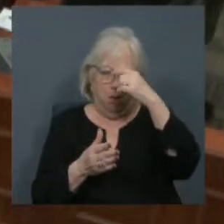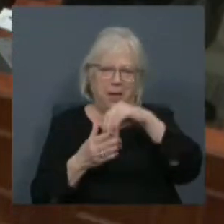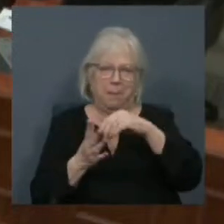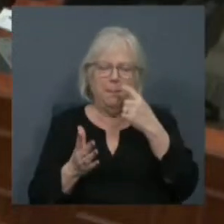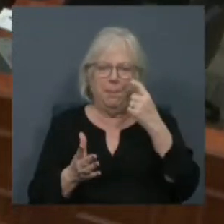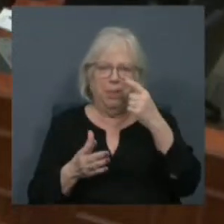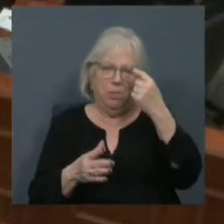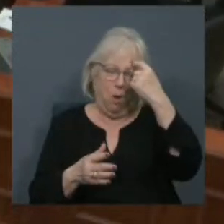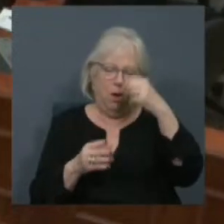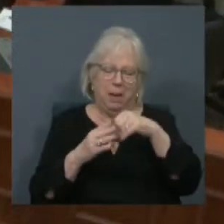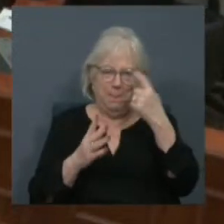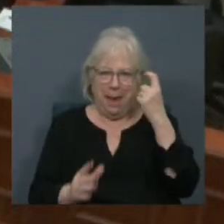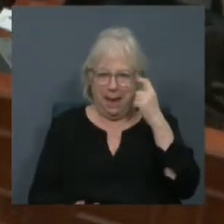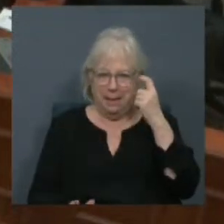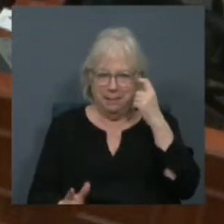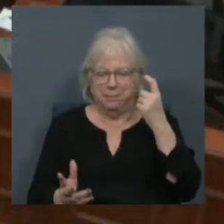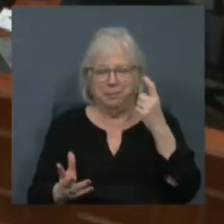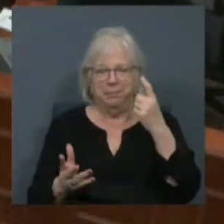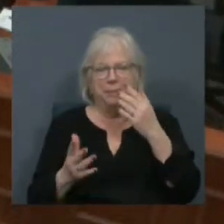May you please stand for a pledge of allegiance.